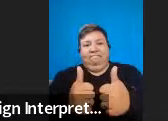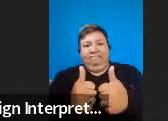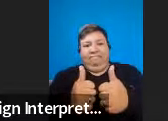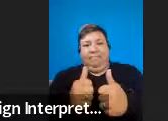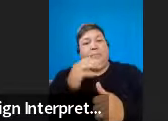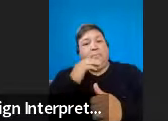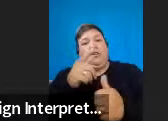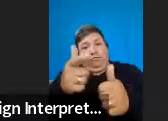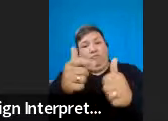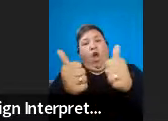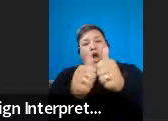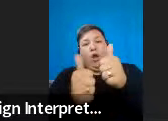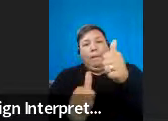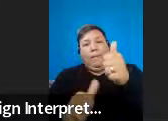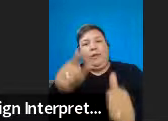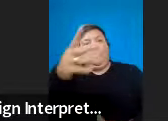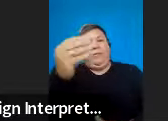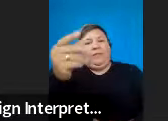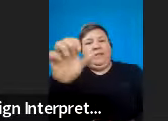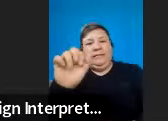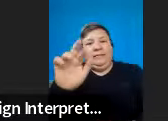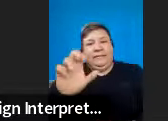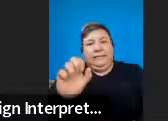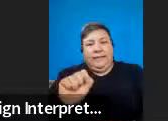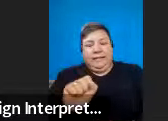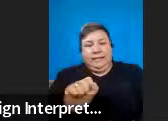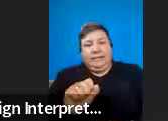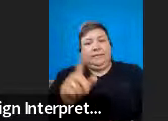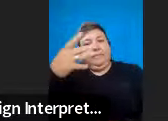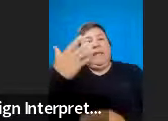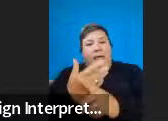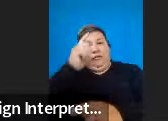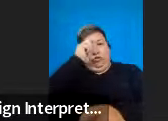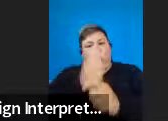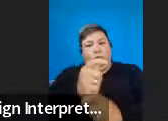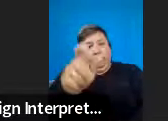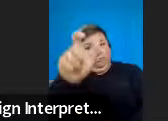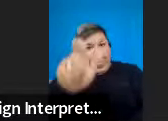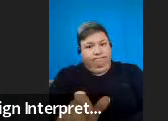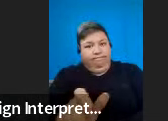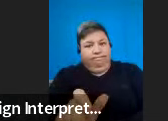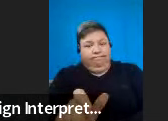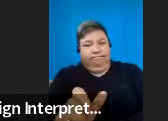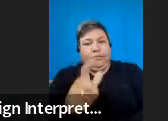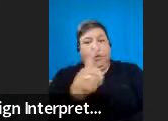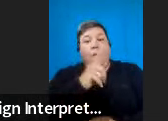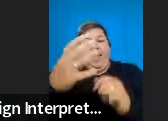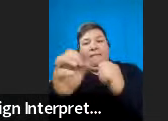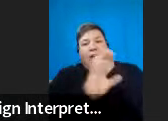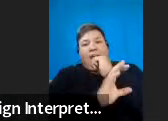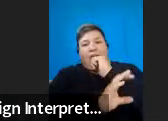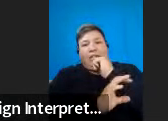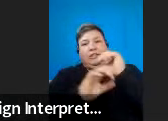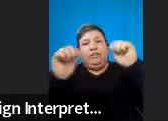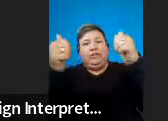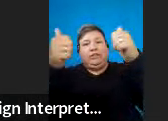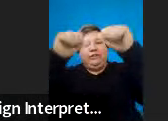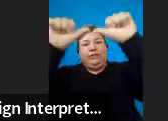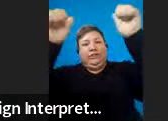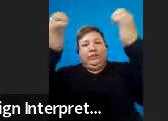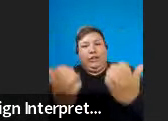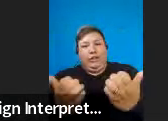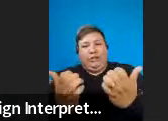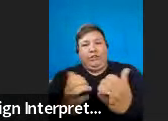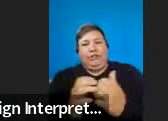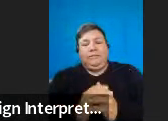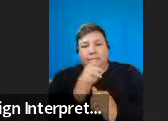compliant company to deal with. They already know that they can trust you because you have an accreditation status. So which is why I'm inviting all